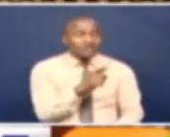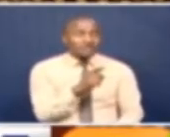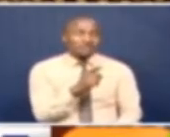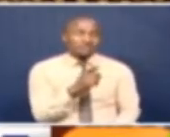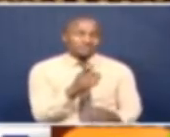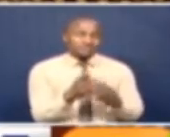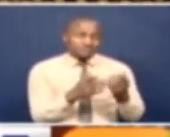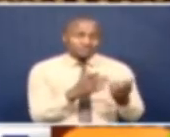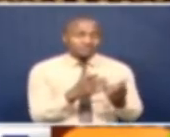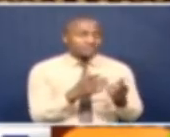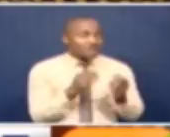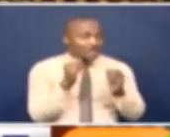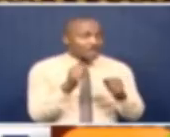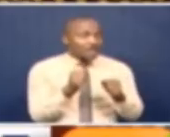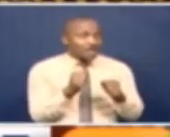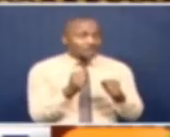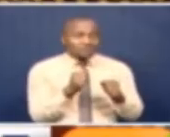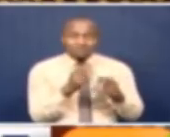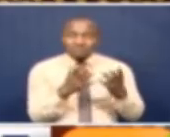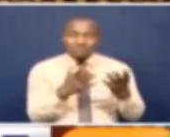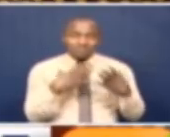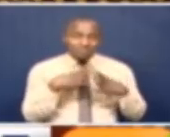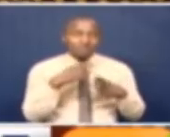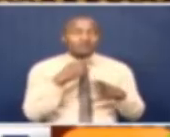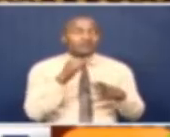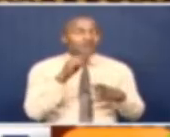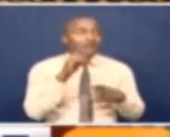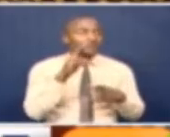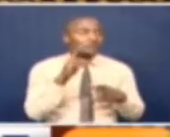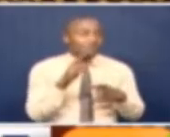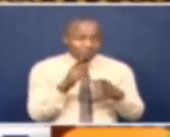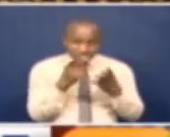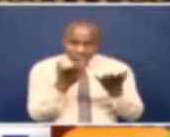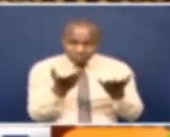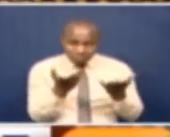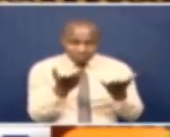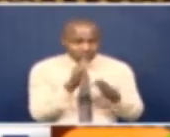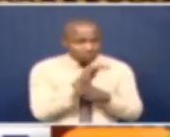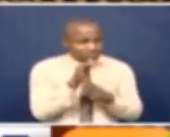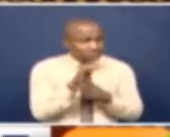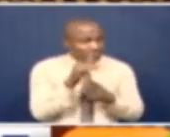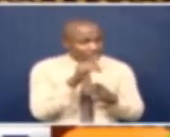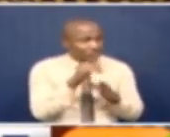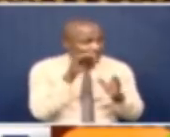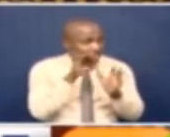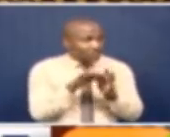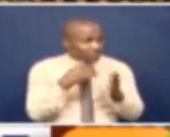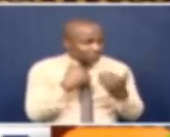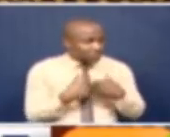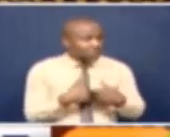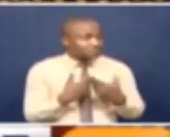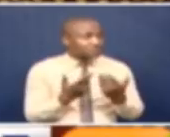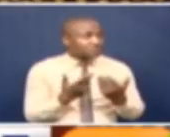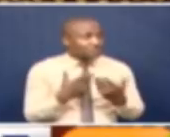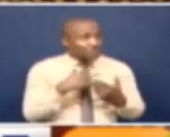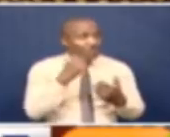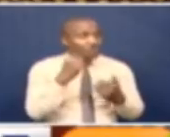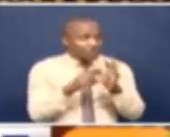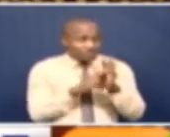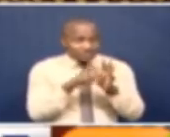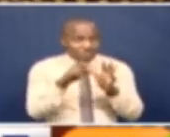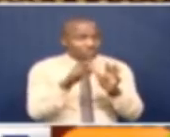to polarize the people of Narok and to ask the people of Narok. The people of Narok knew they were voting him to the Senate of the Republic of